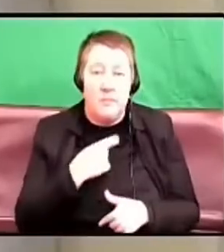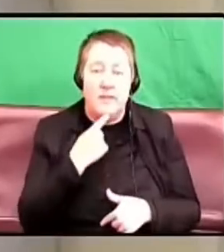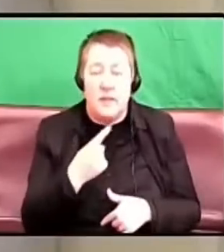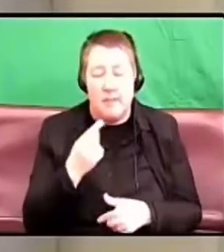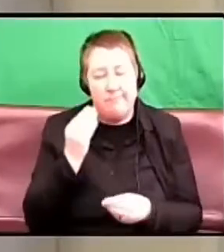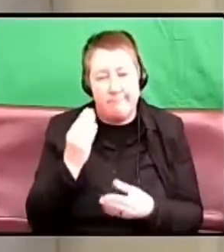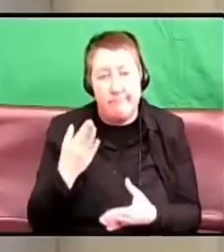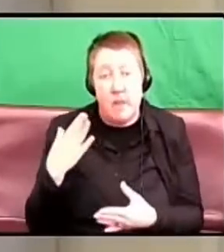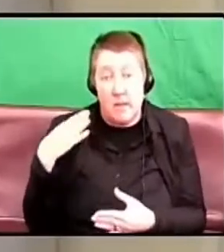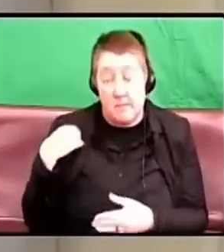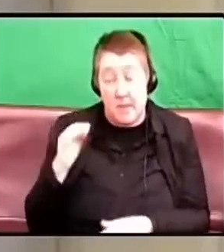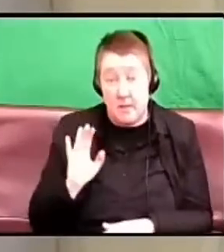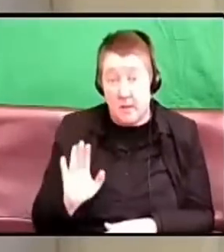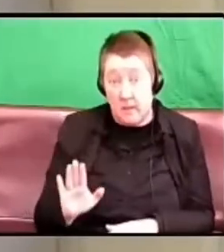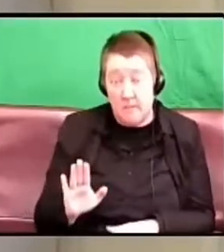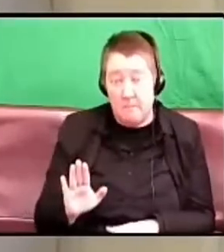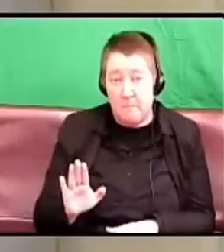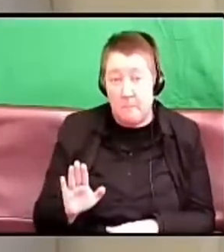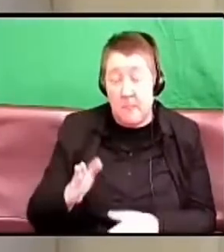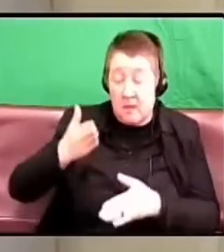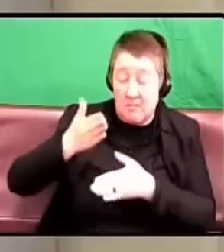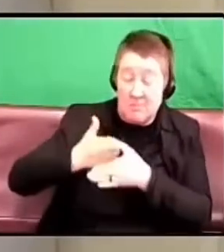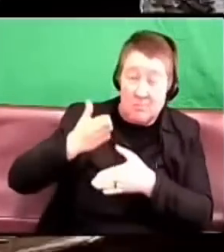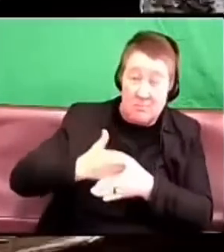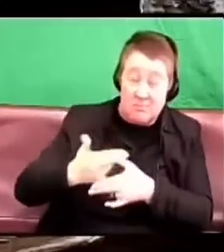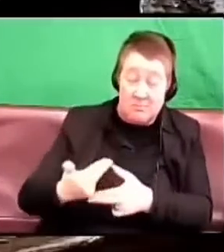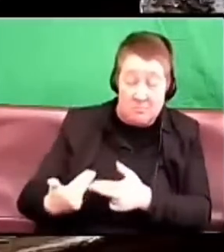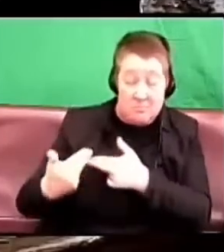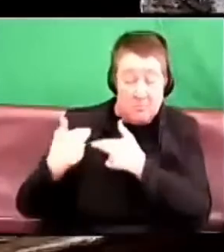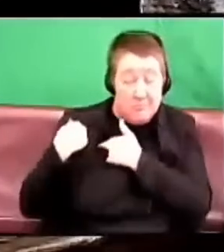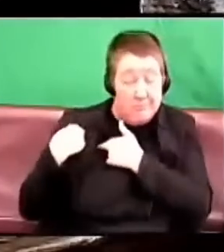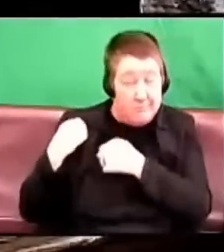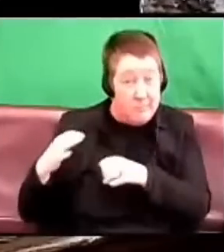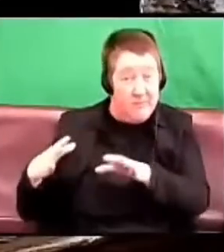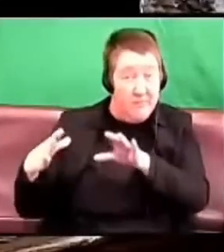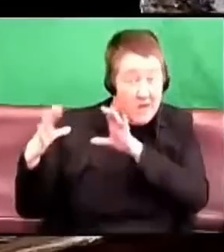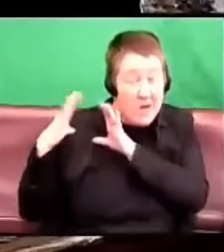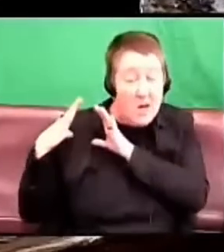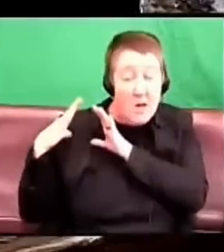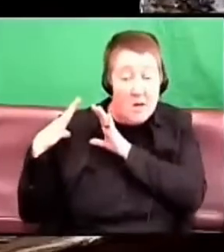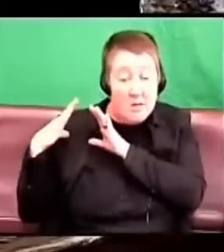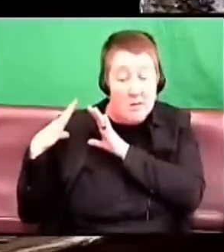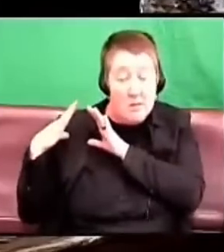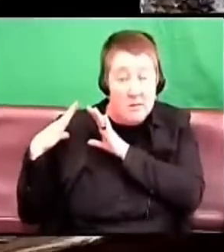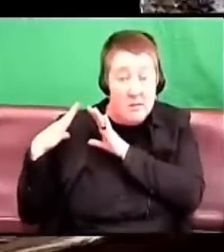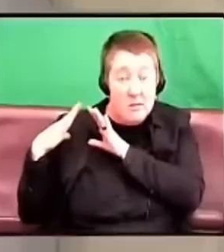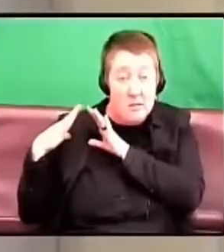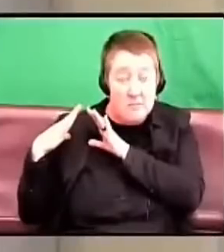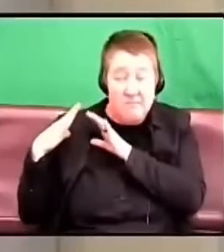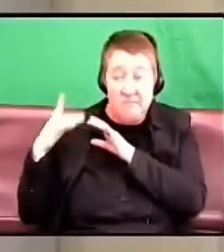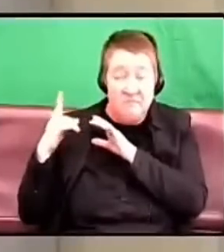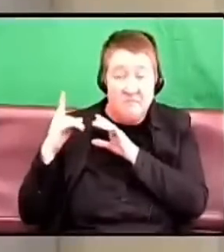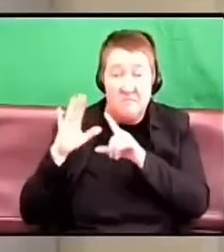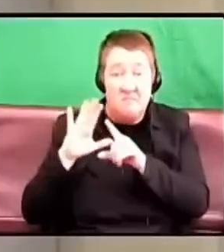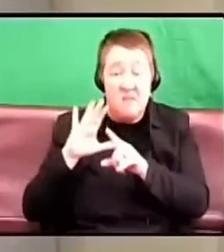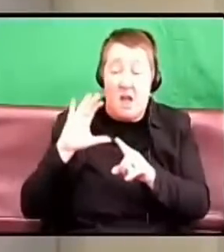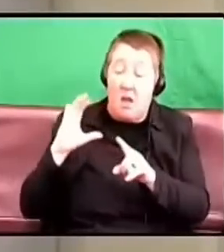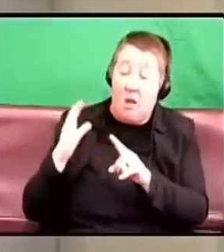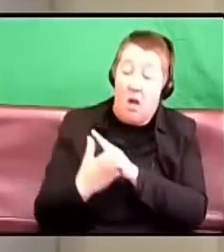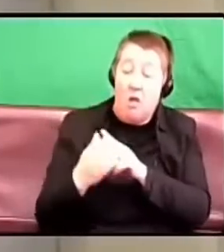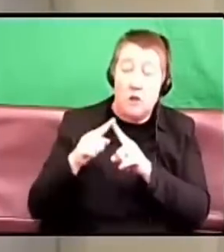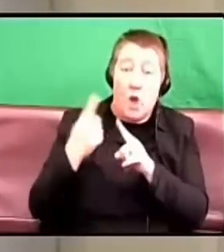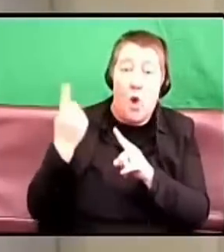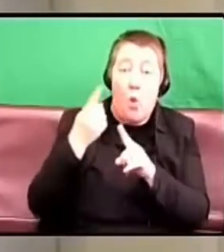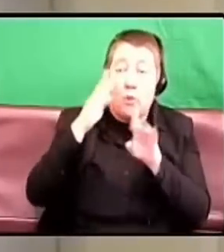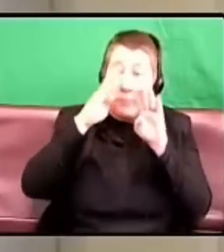Minister, the task is huge. The culture is not just about events. It's